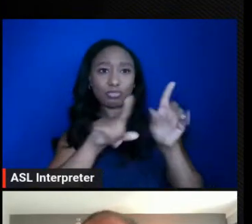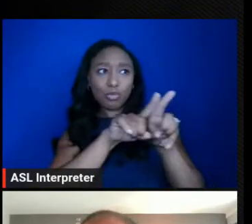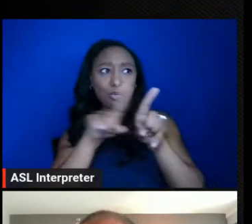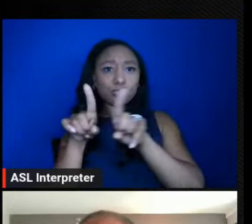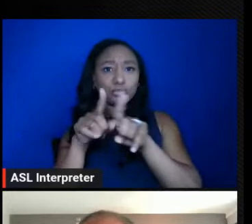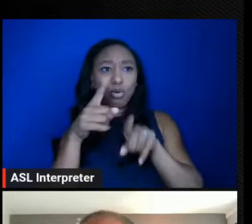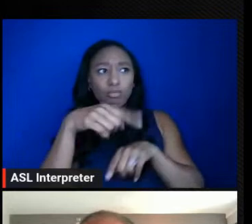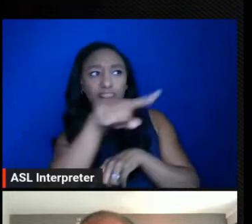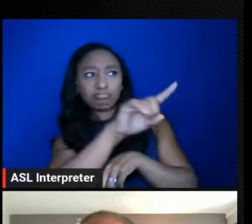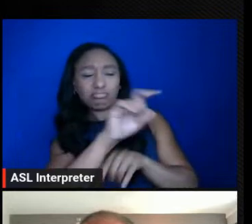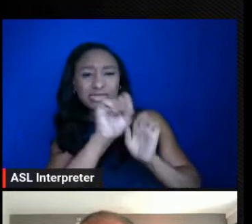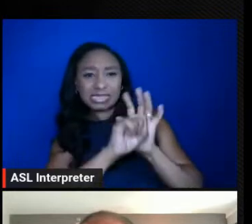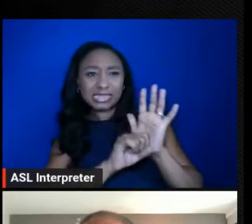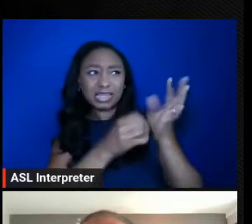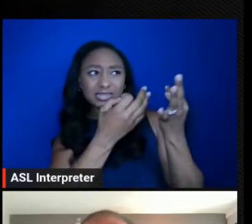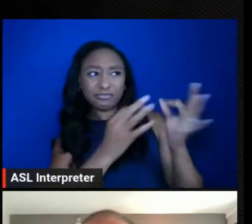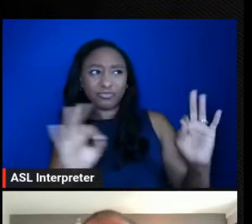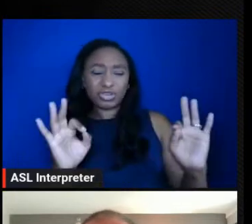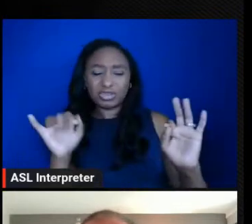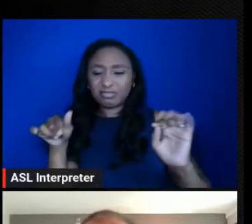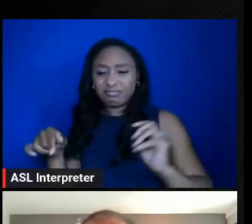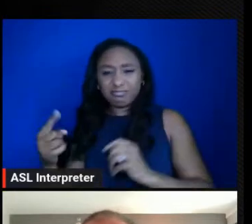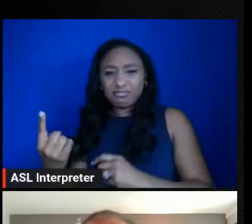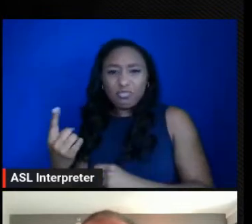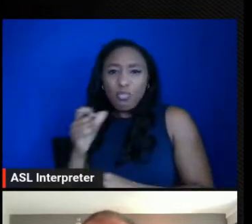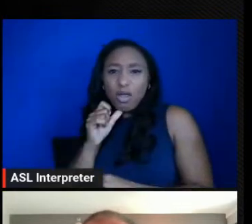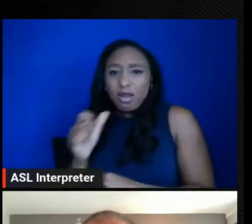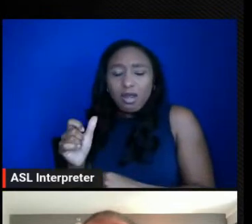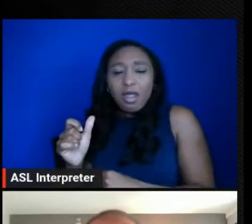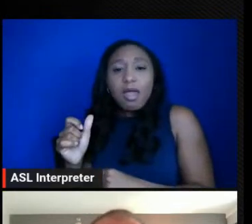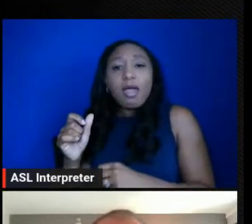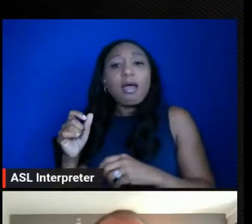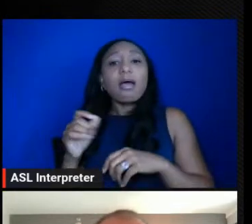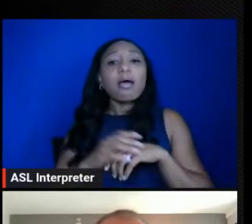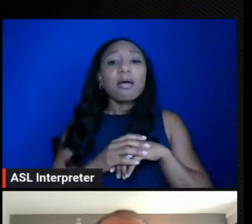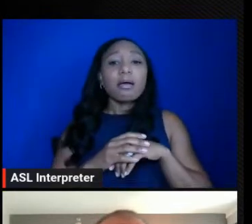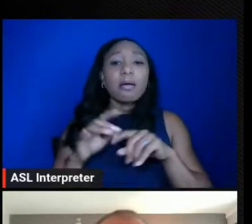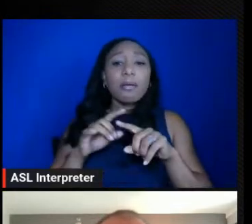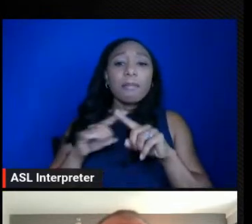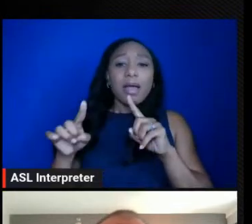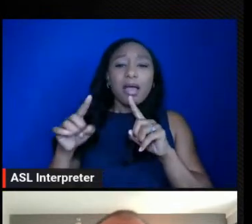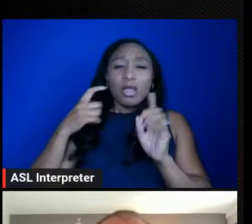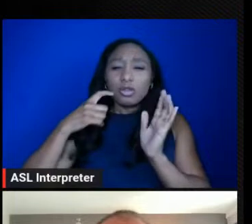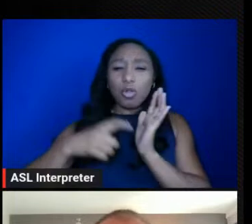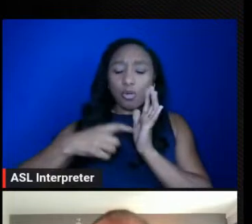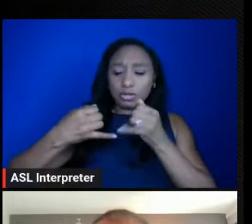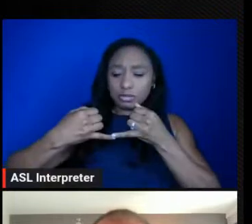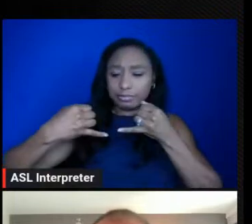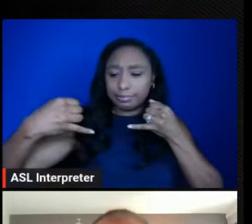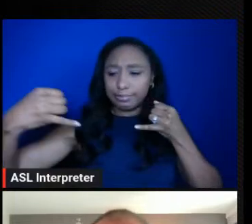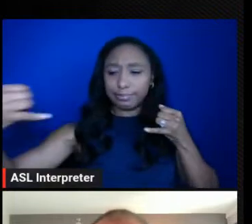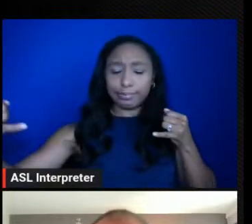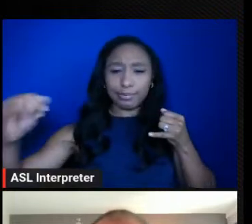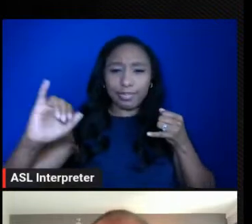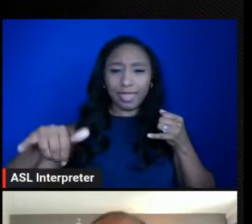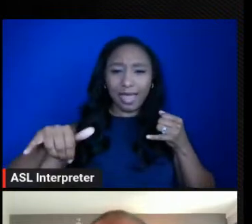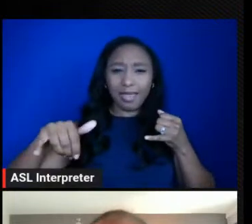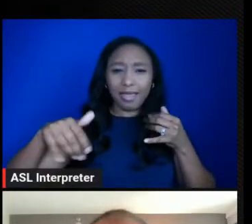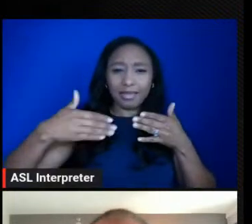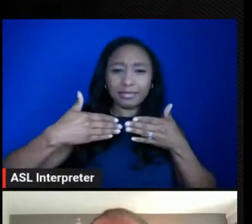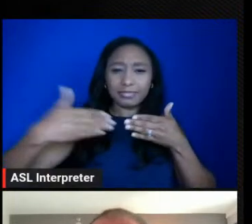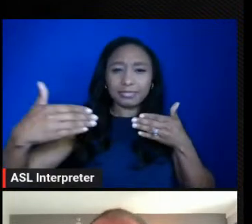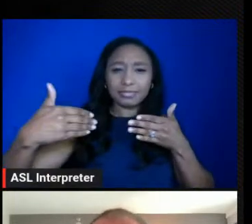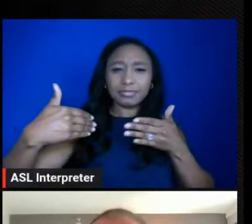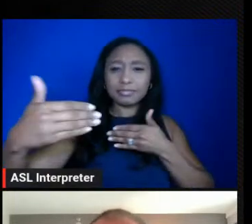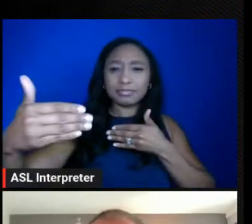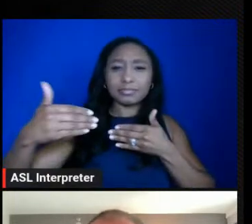Philadelphia's proximity to that frontier line made its many free black residents